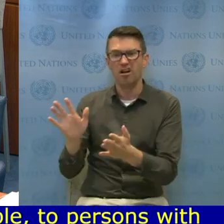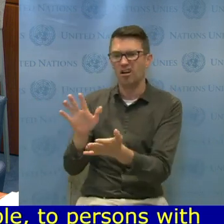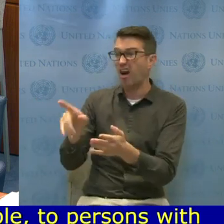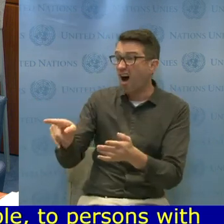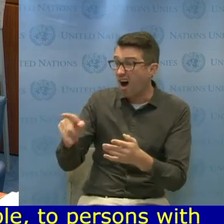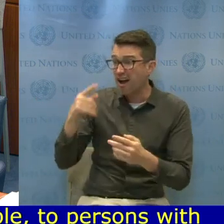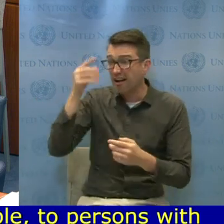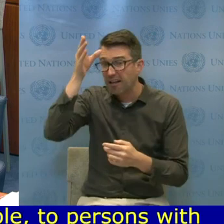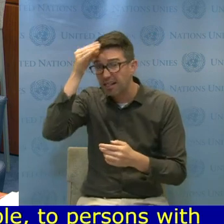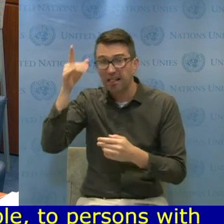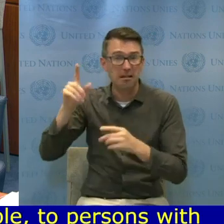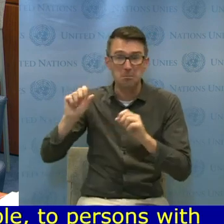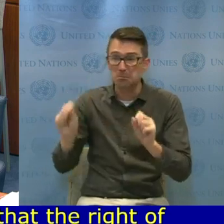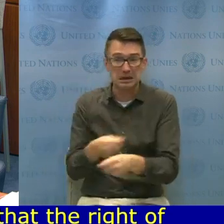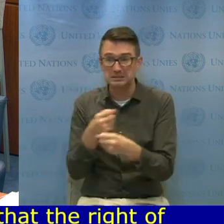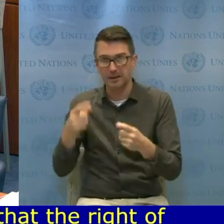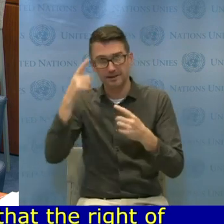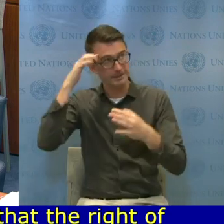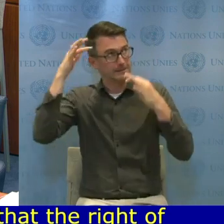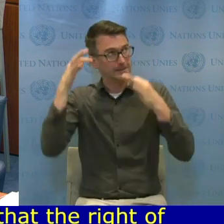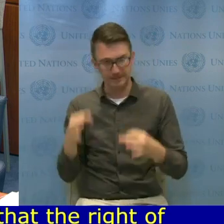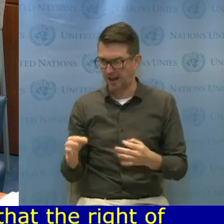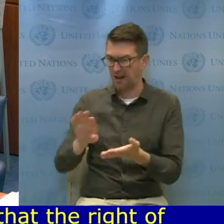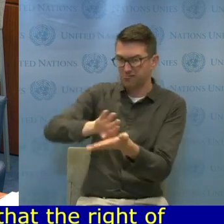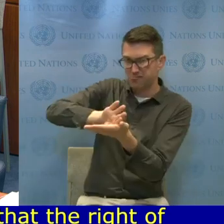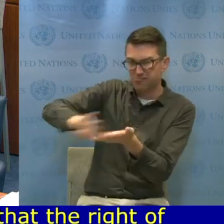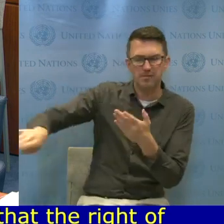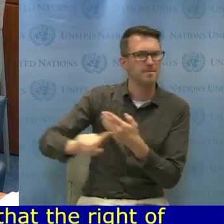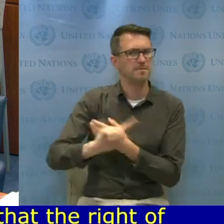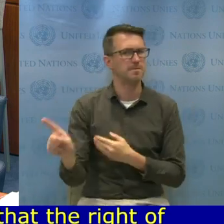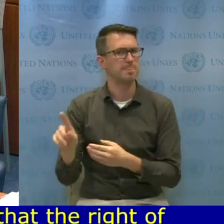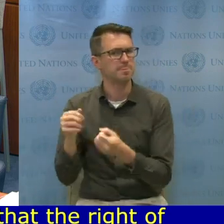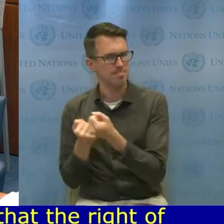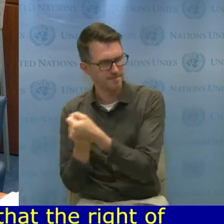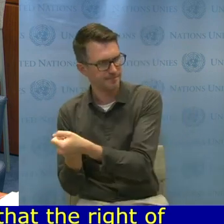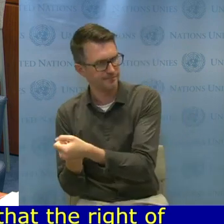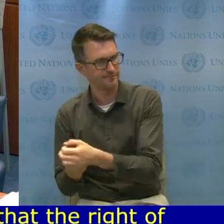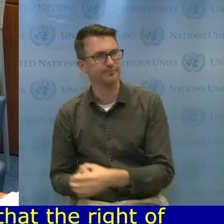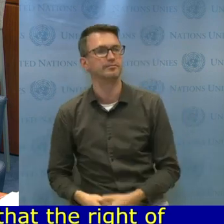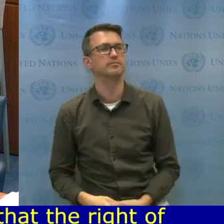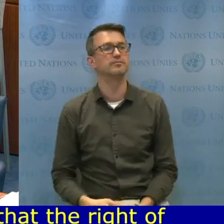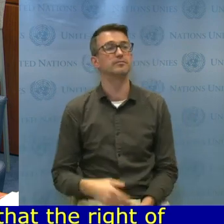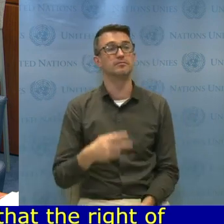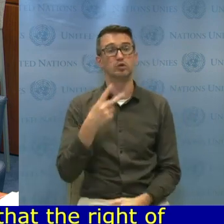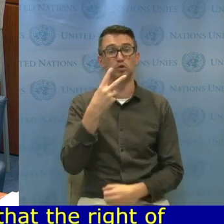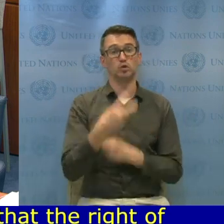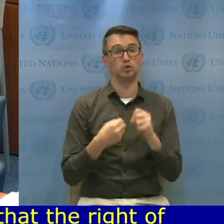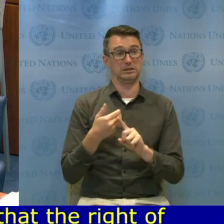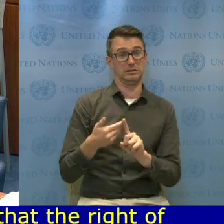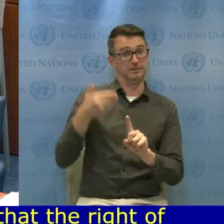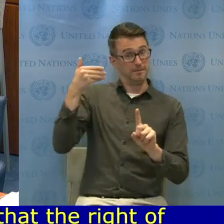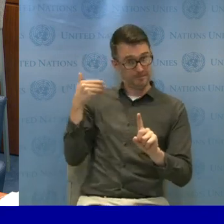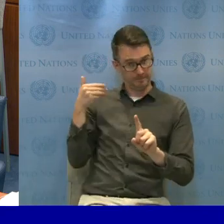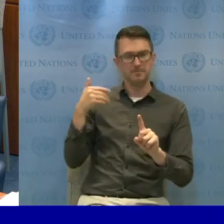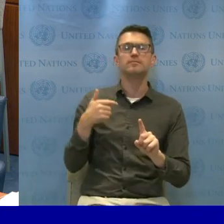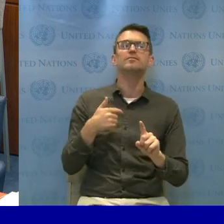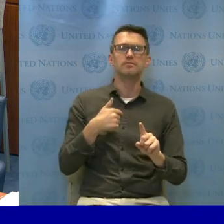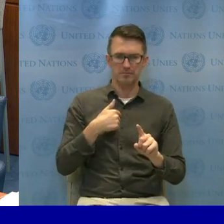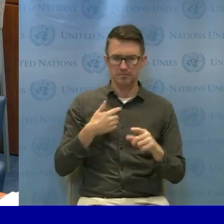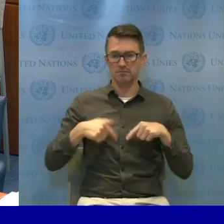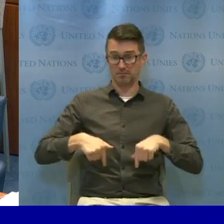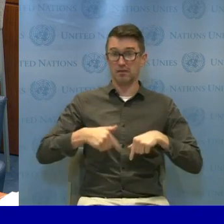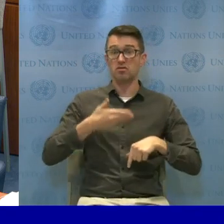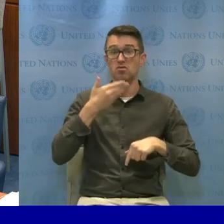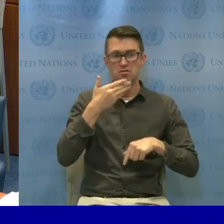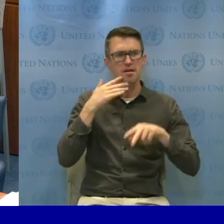two years ago in the Czech Republic, there was conducted a survey, special survey, about access